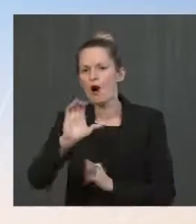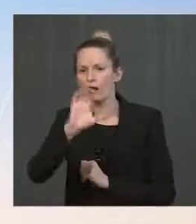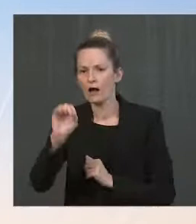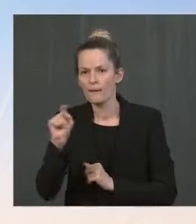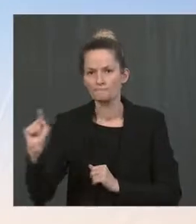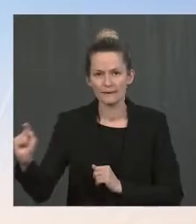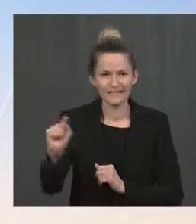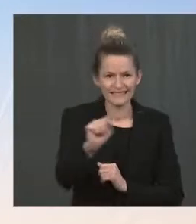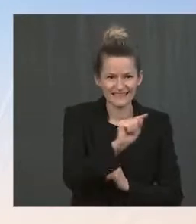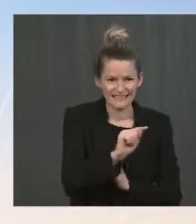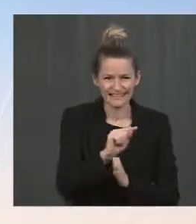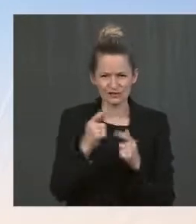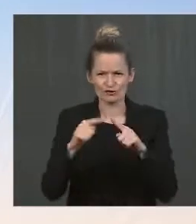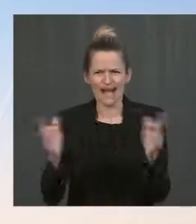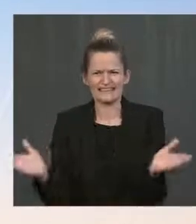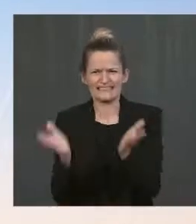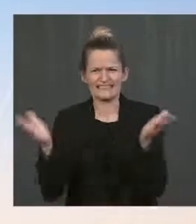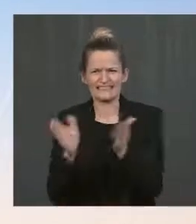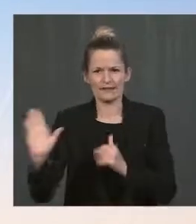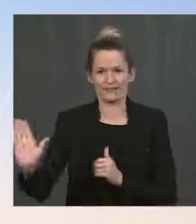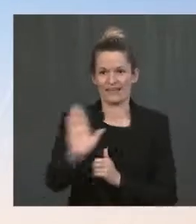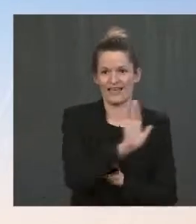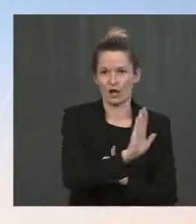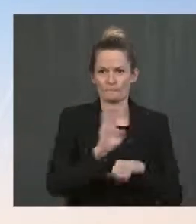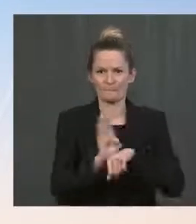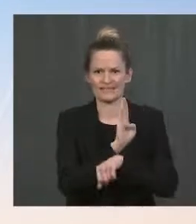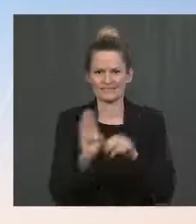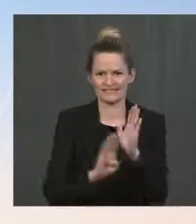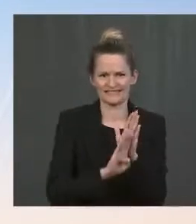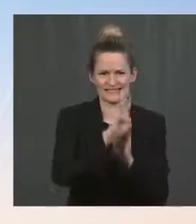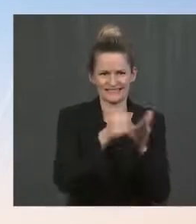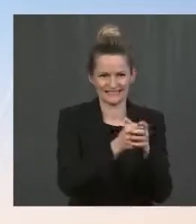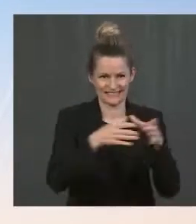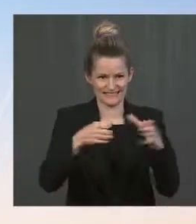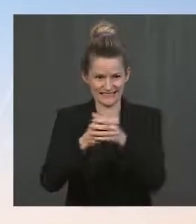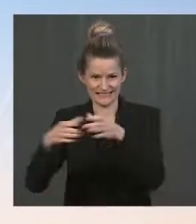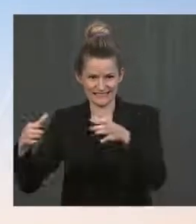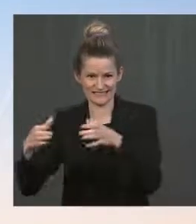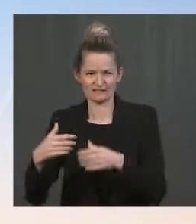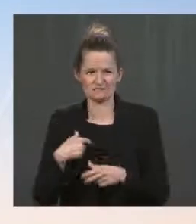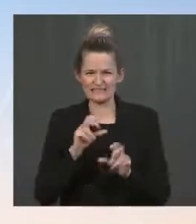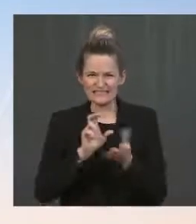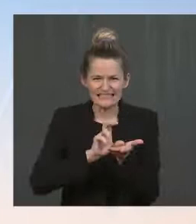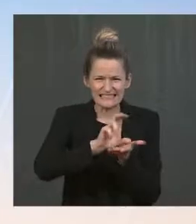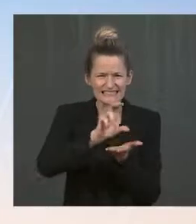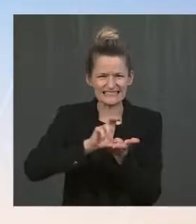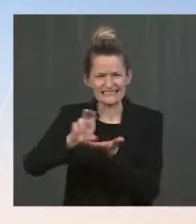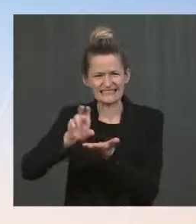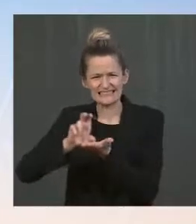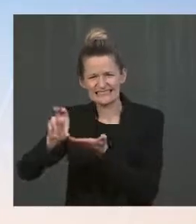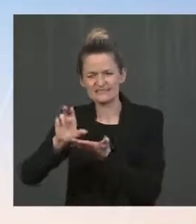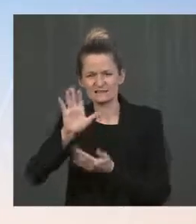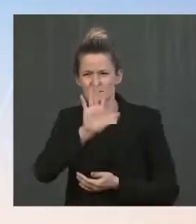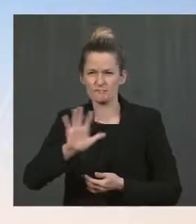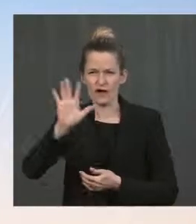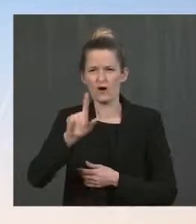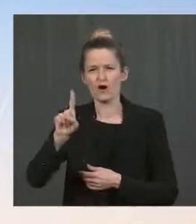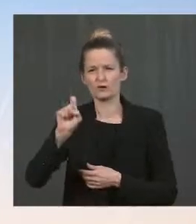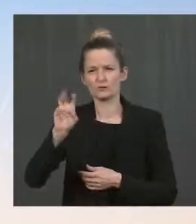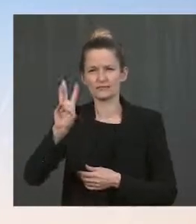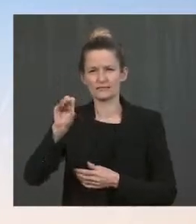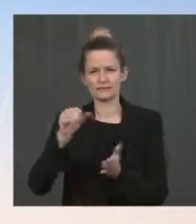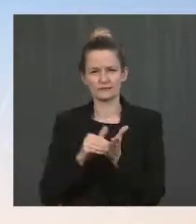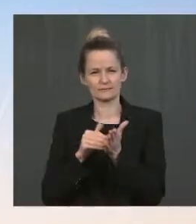about $150 to $160 million of assistance and help. And we have put together a $500 million effort to work with states and